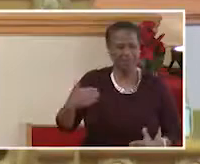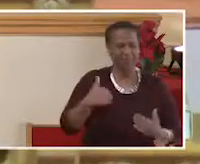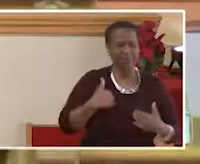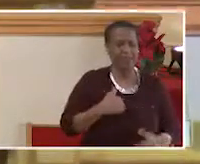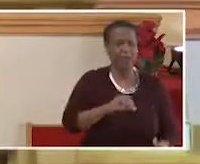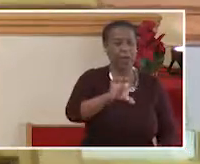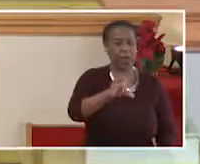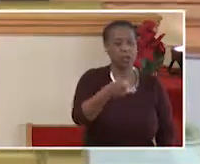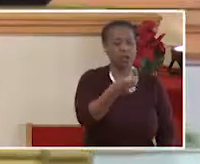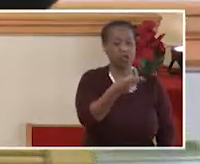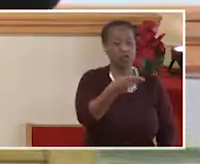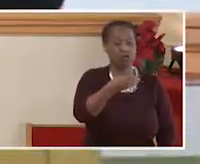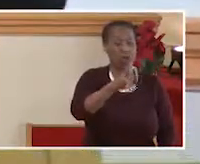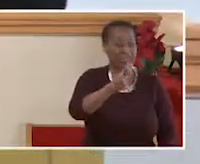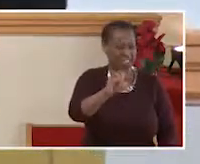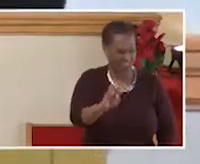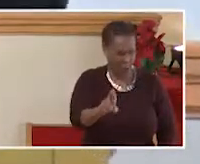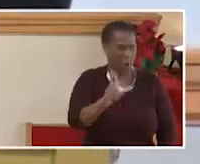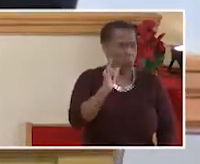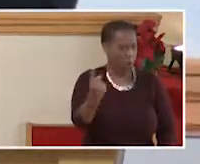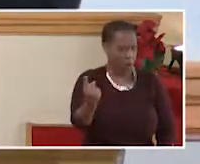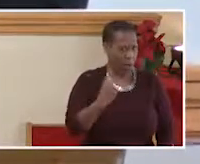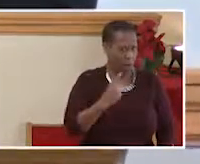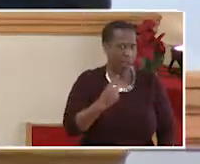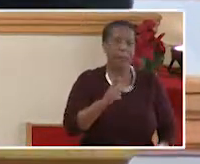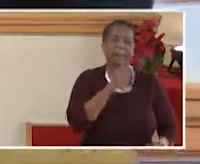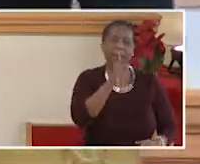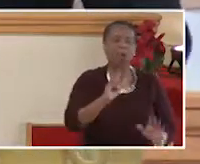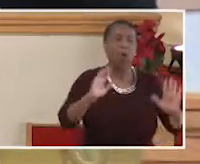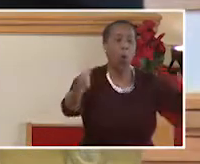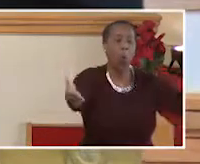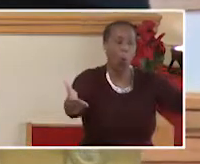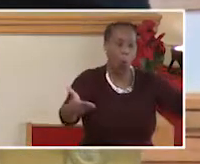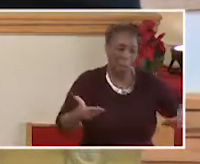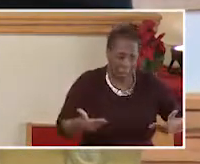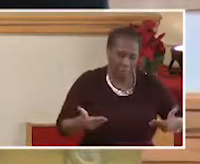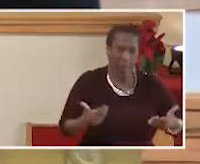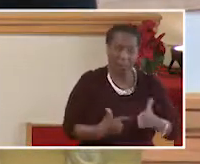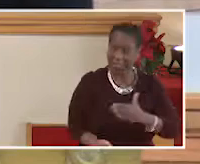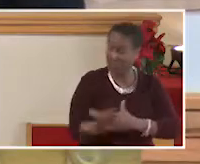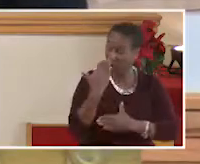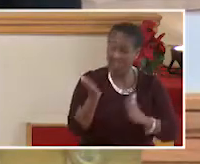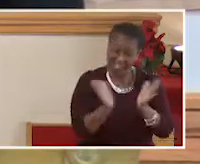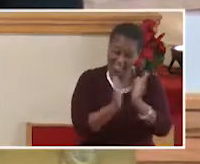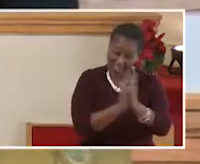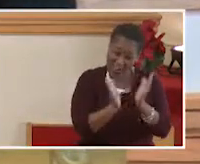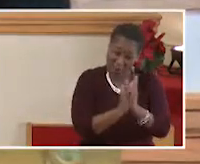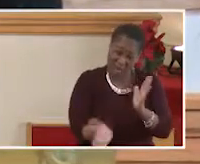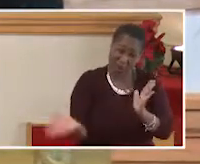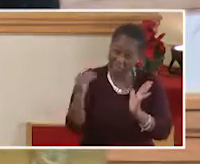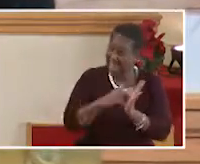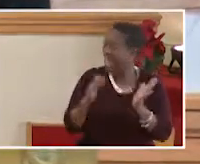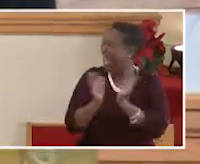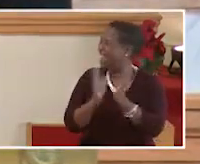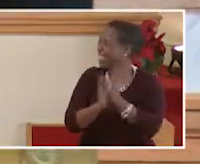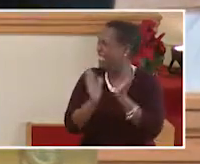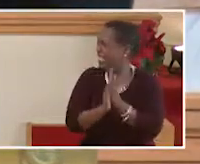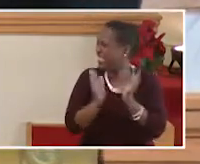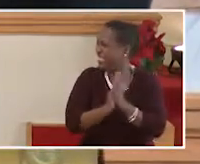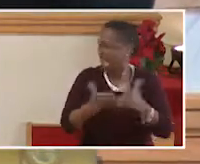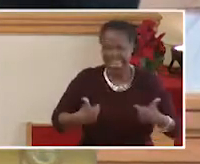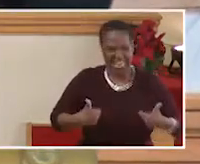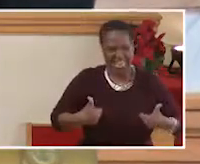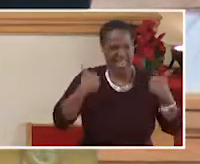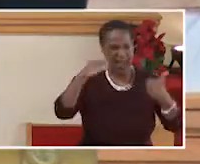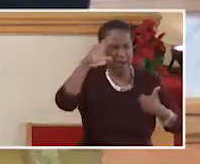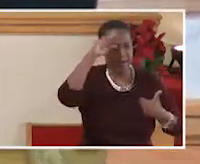Christopher Wallace. He's going to come and make sure everybody feels welcome in the house of God this morning. Can y'all clap one more time for our young men who are